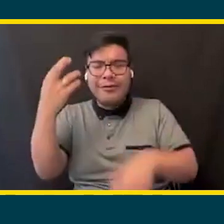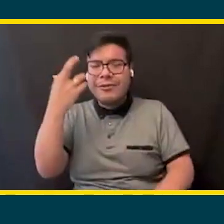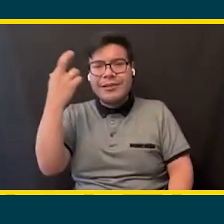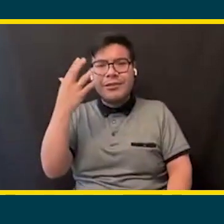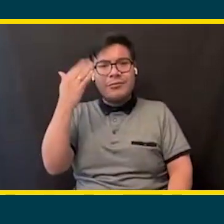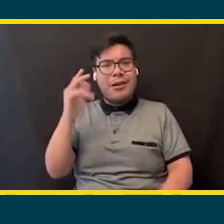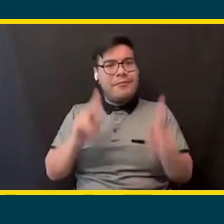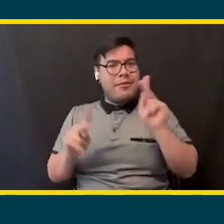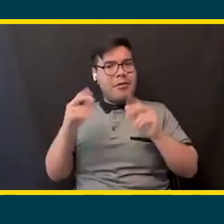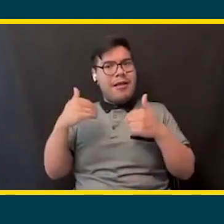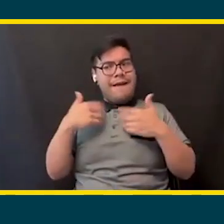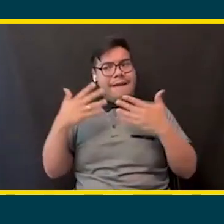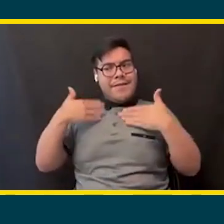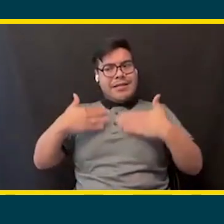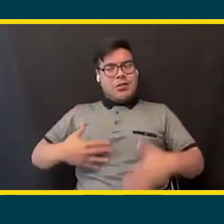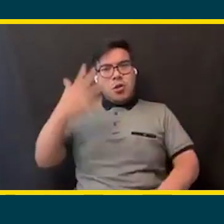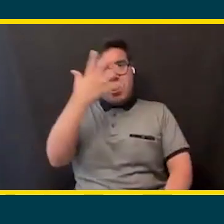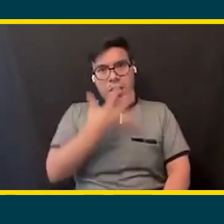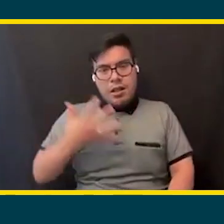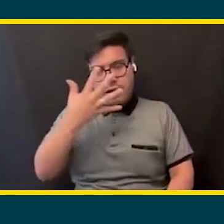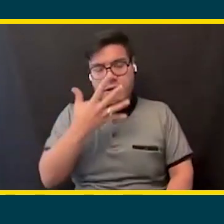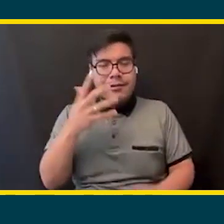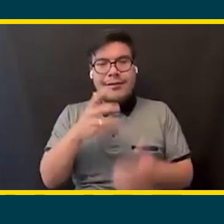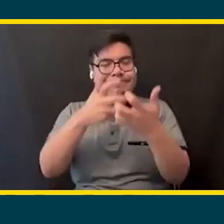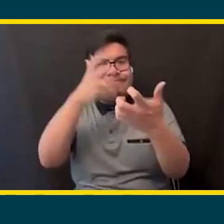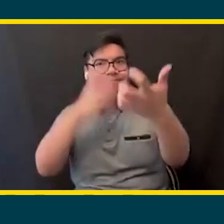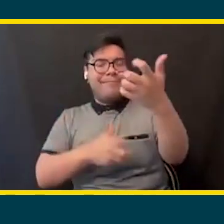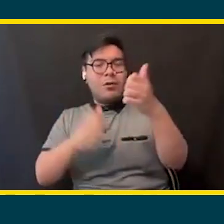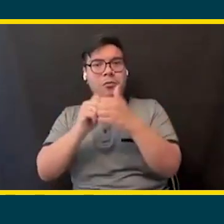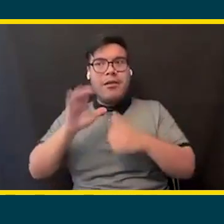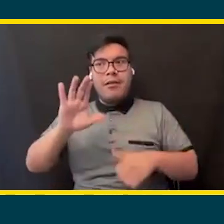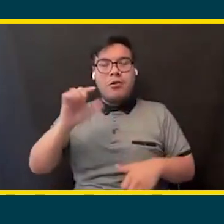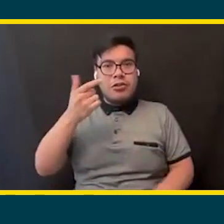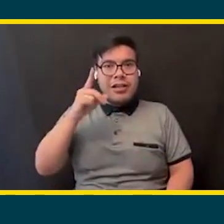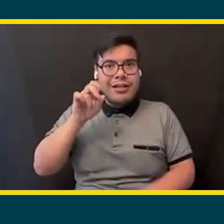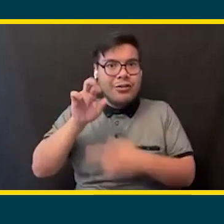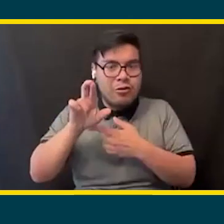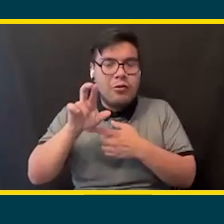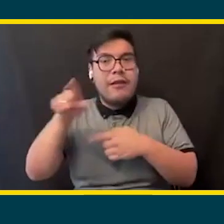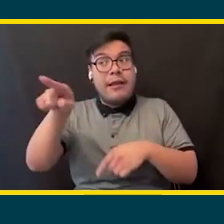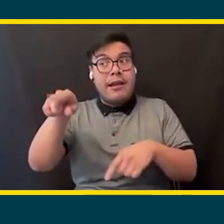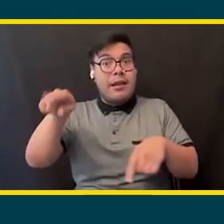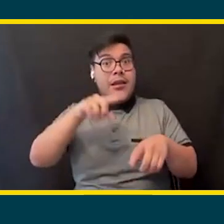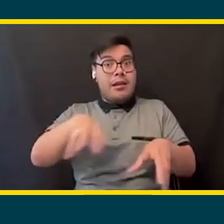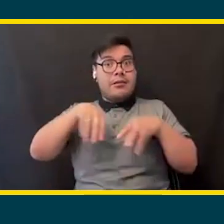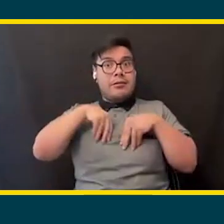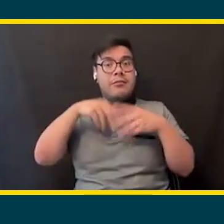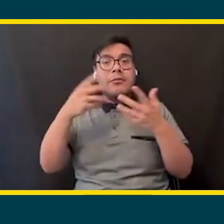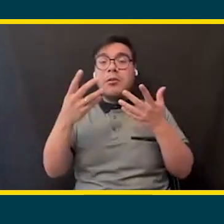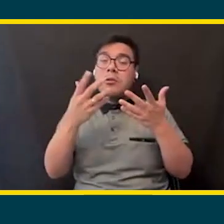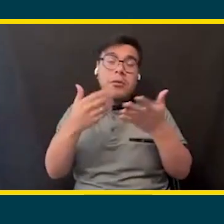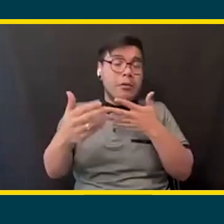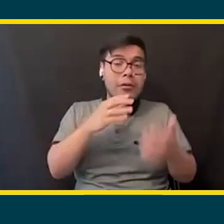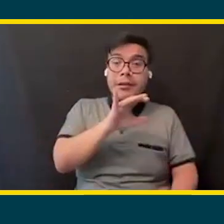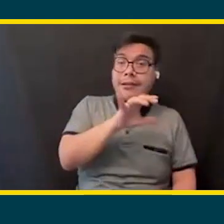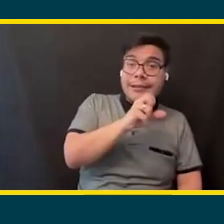physical characteristics that don't match with the gender that they identify as, whether they're cis or